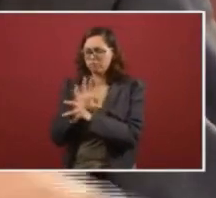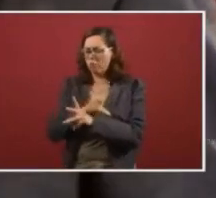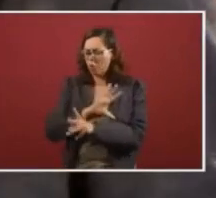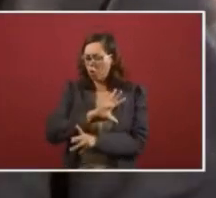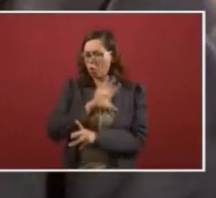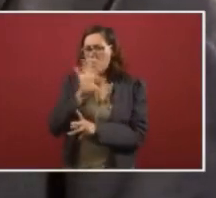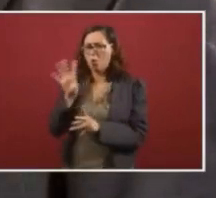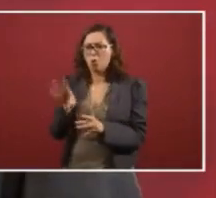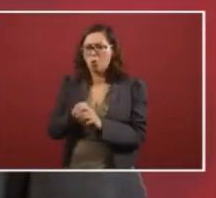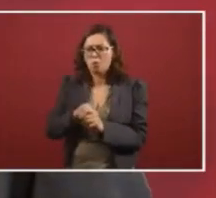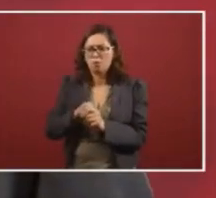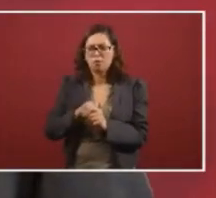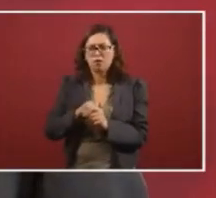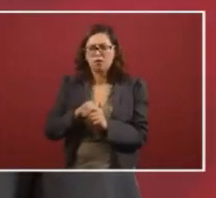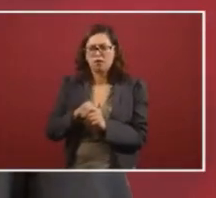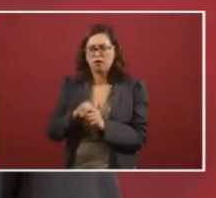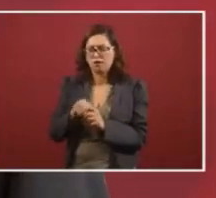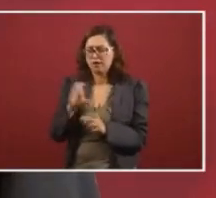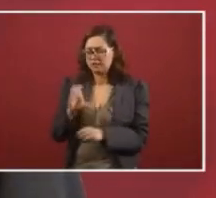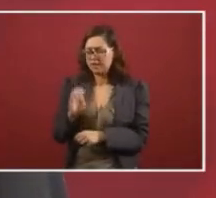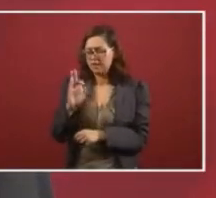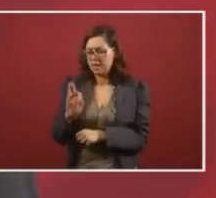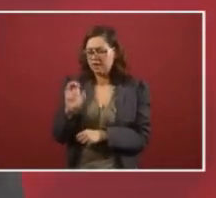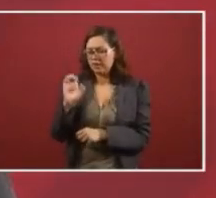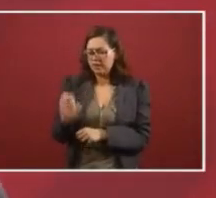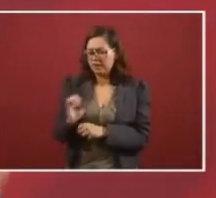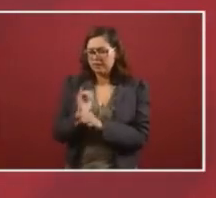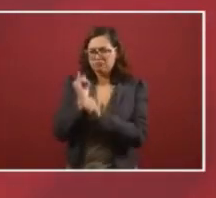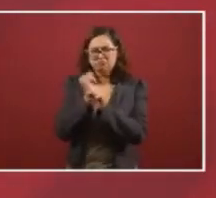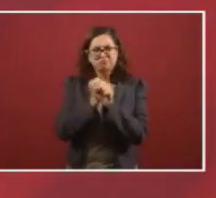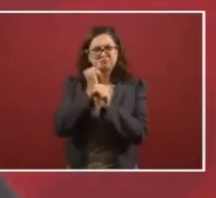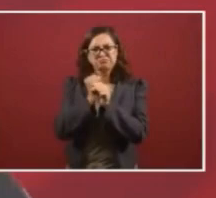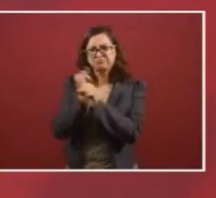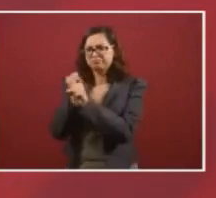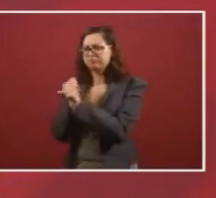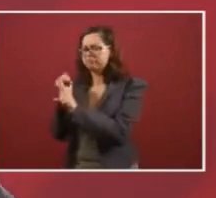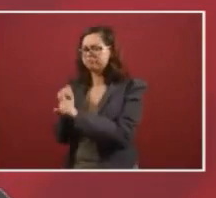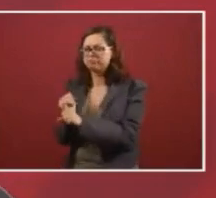initiation, which was done by the technicians,